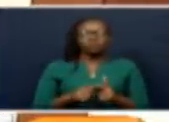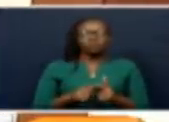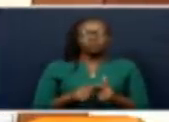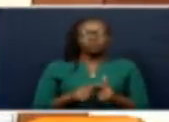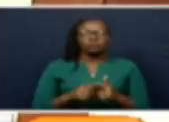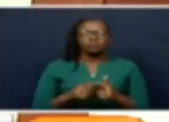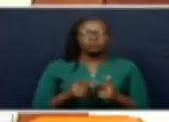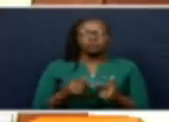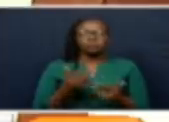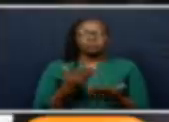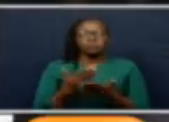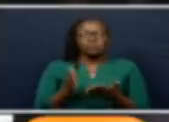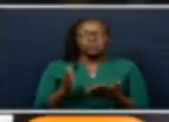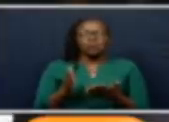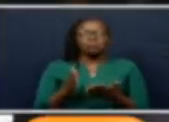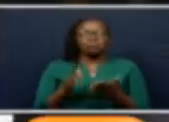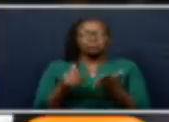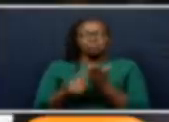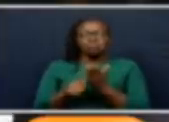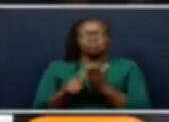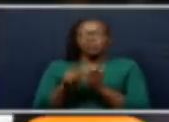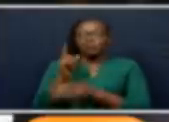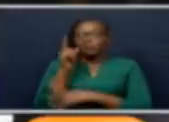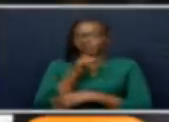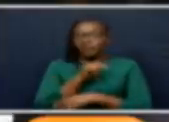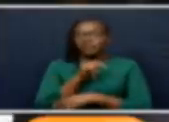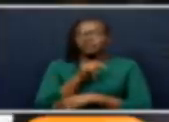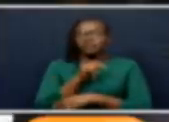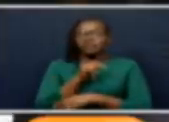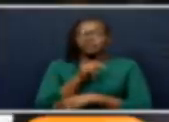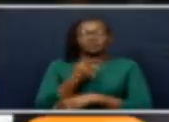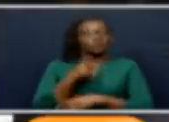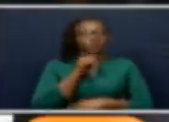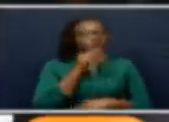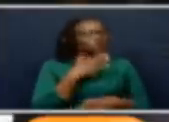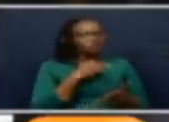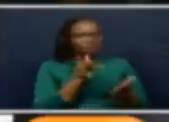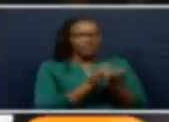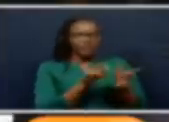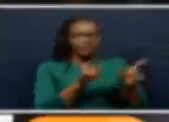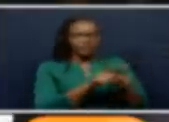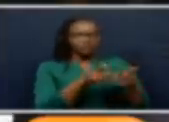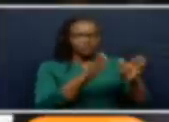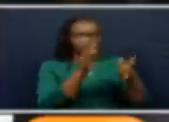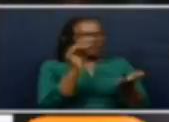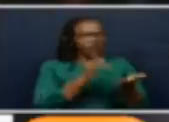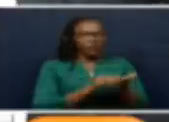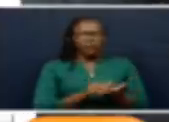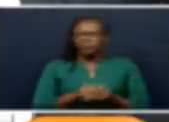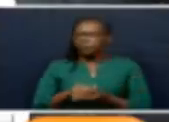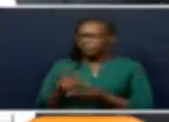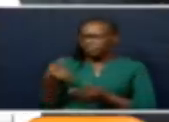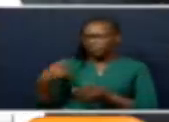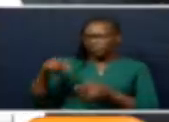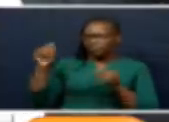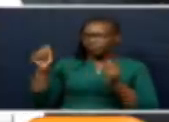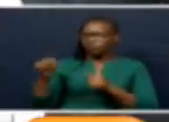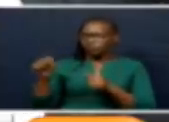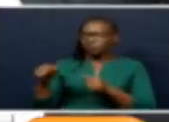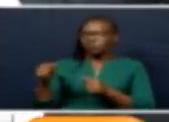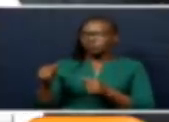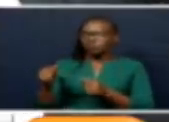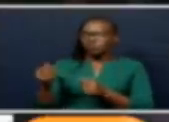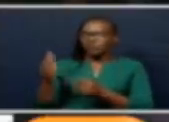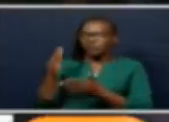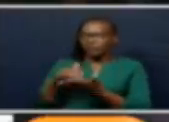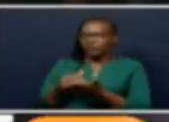a mess. It's finished. It's finished. Gone. We don't want to go that route. Could we head there? You know,